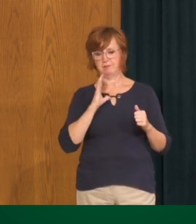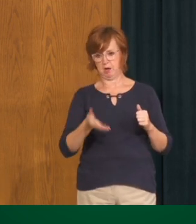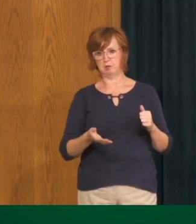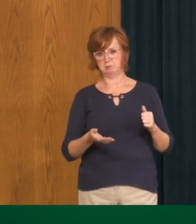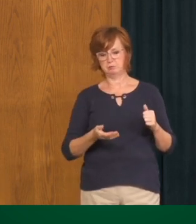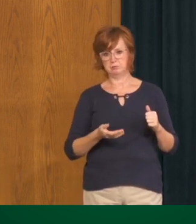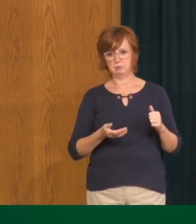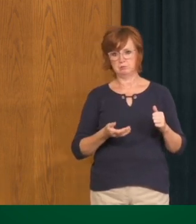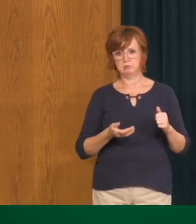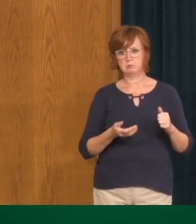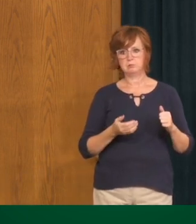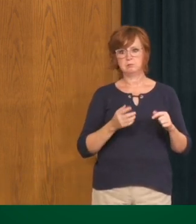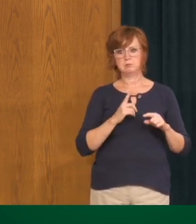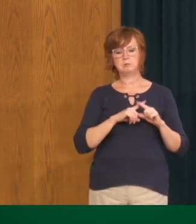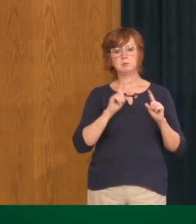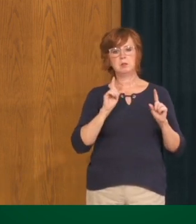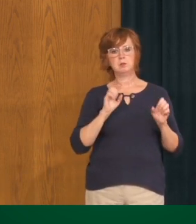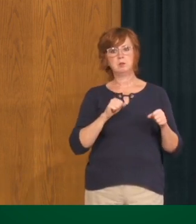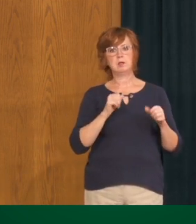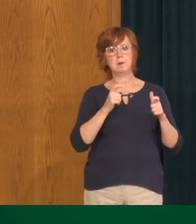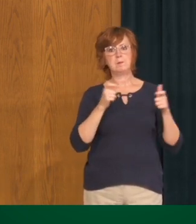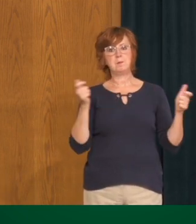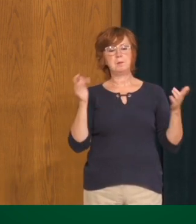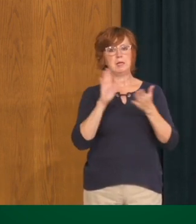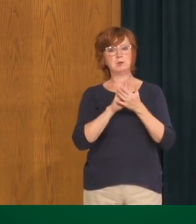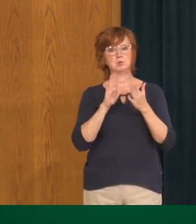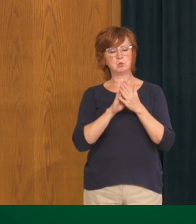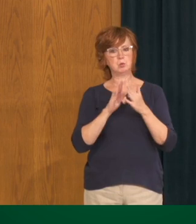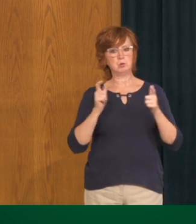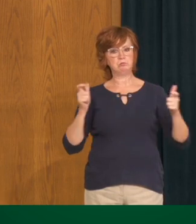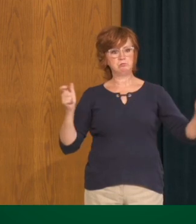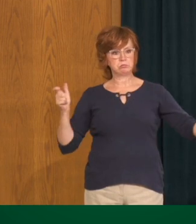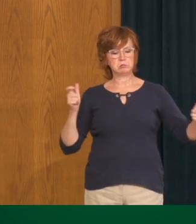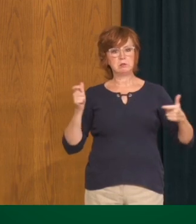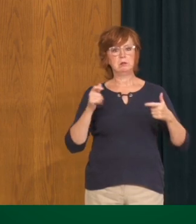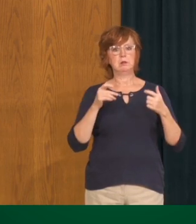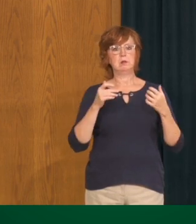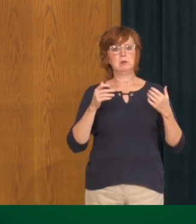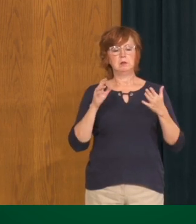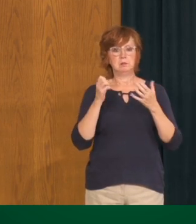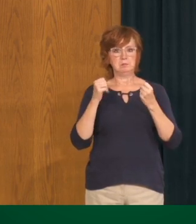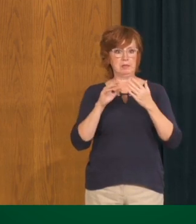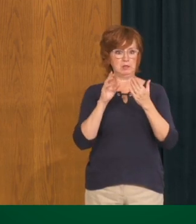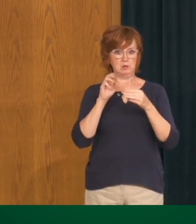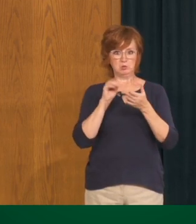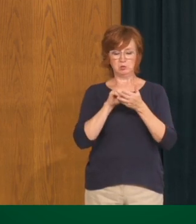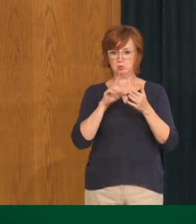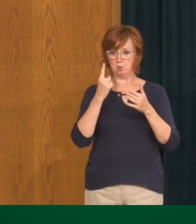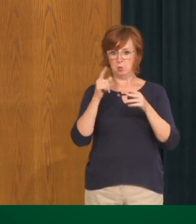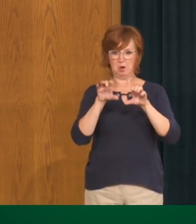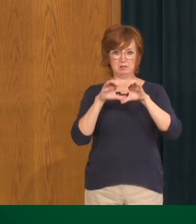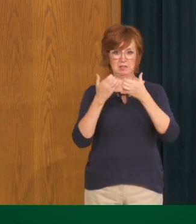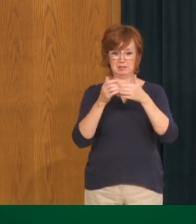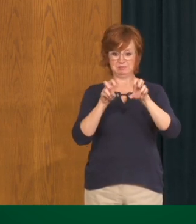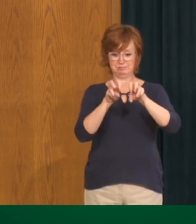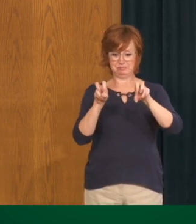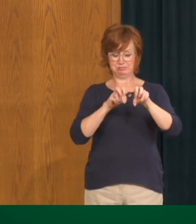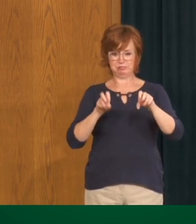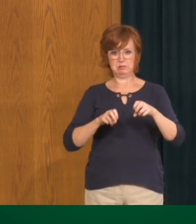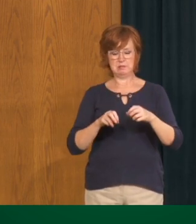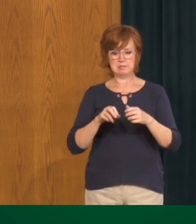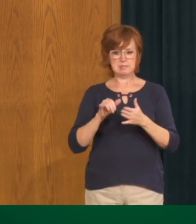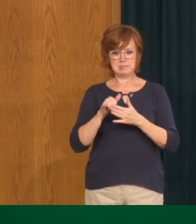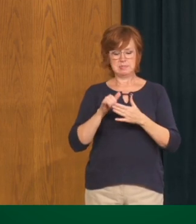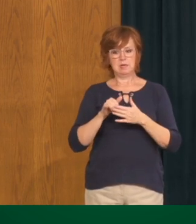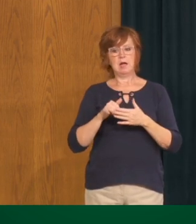schools or within some of the larger schools where classes are bigger, where that option may not be feasible initially. So the other options may be